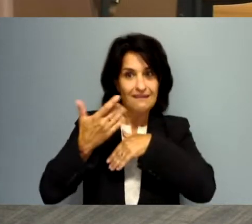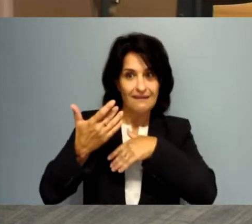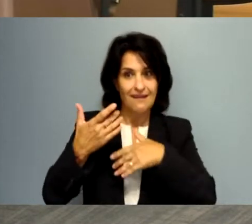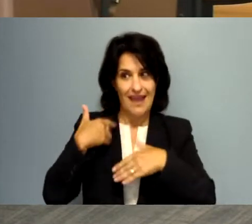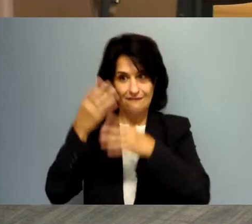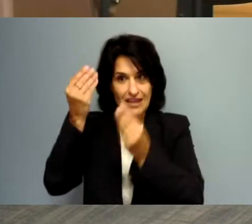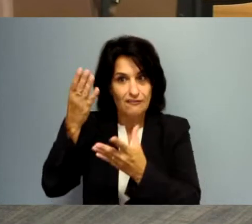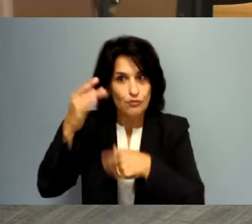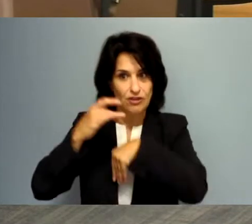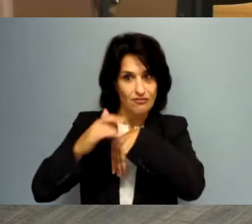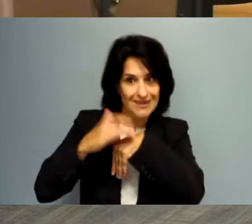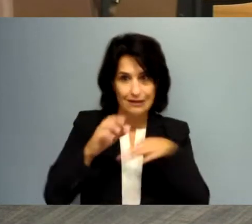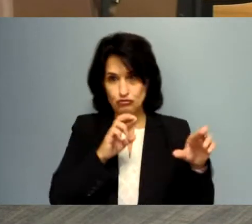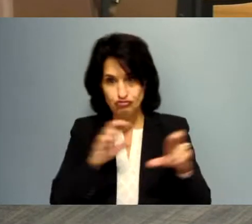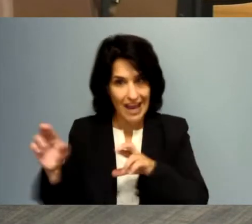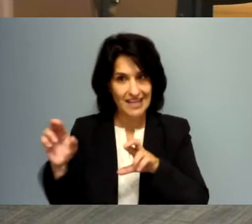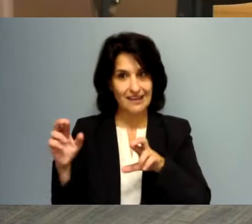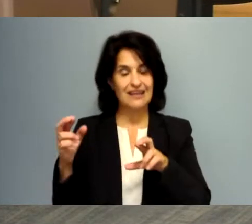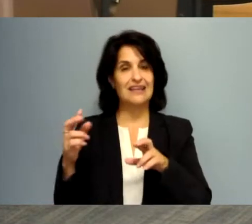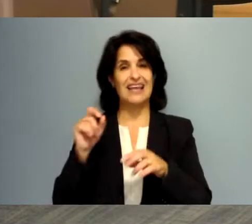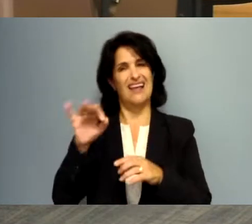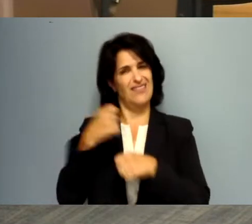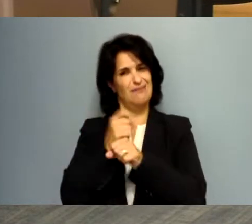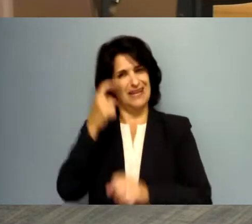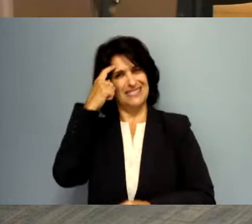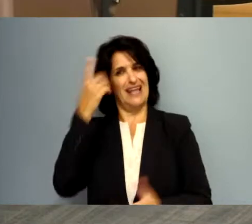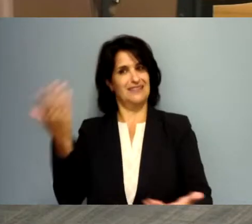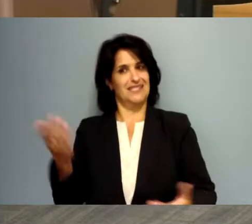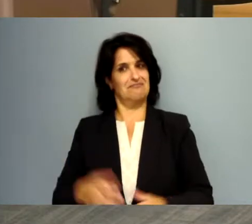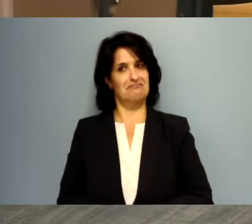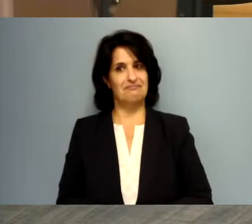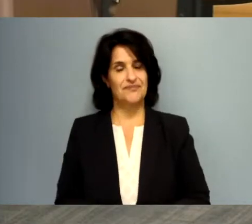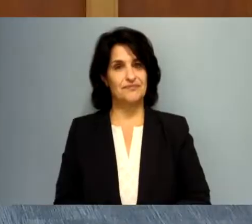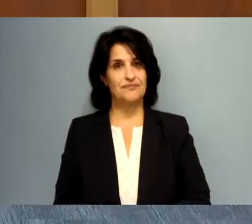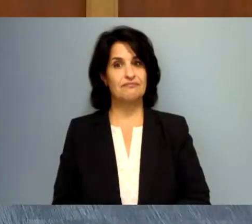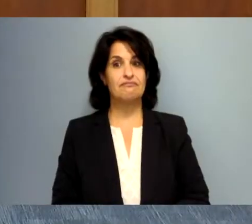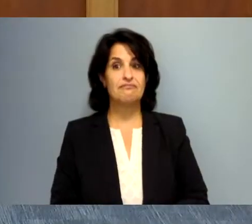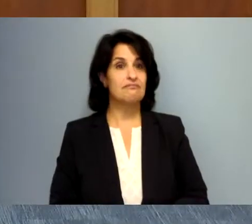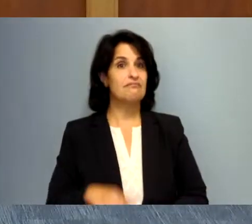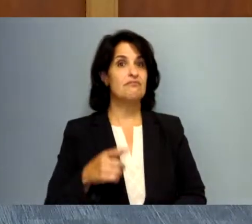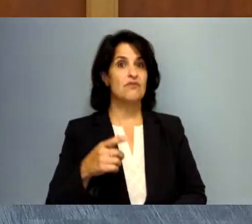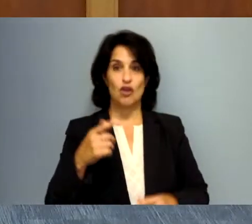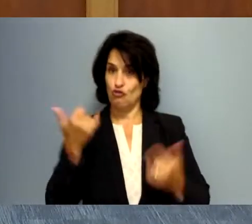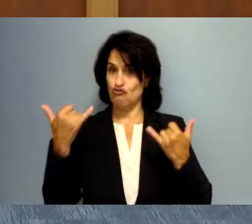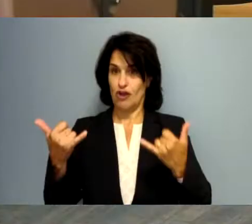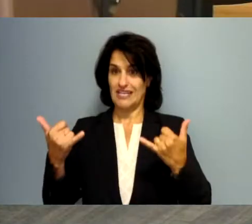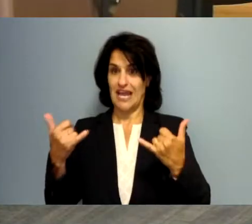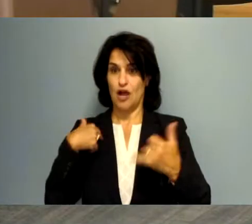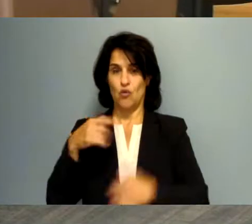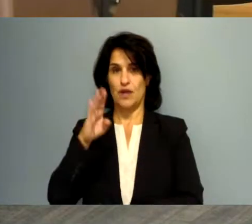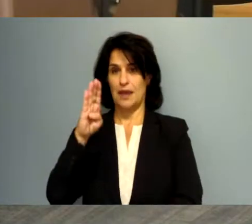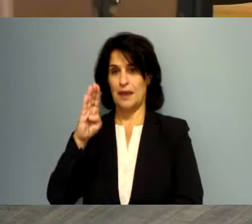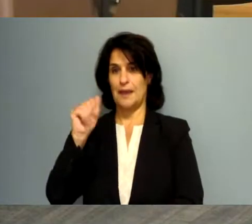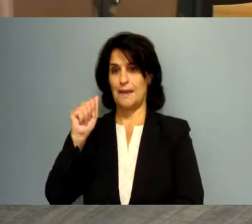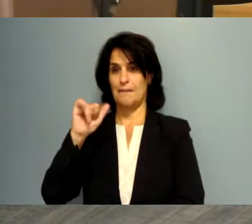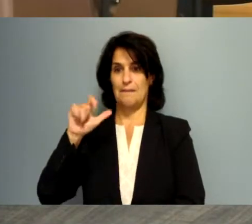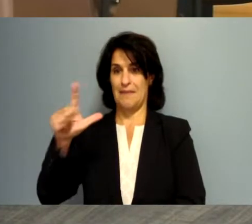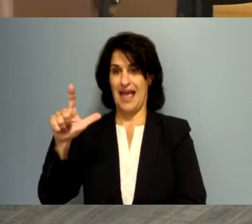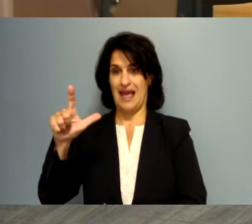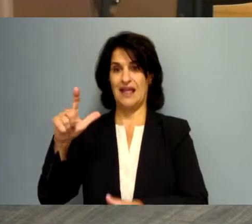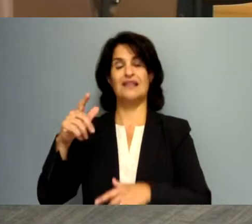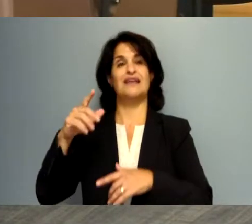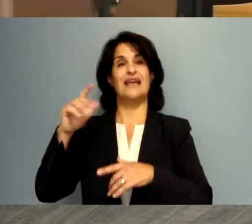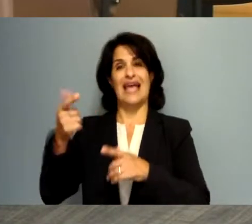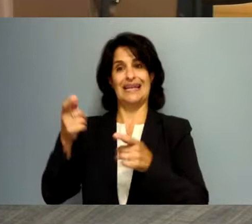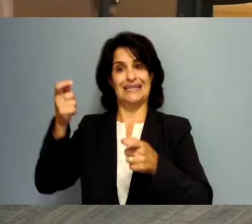more readily, if that makes sense. okay, Right now, we do bail hearings on Tuesdays and Fridays.